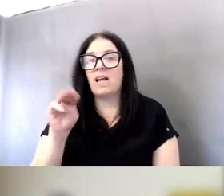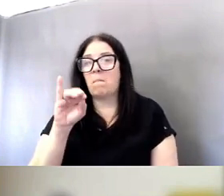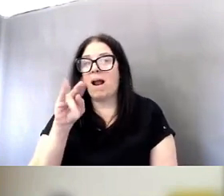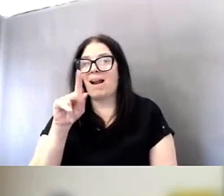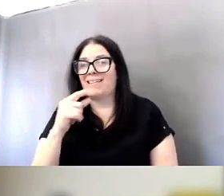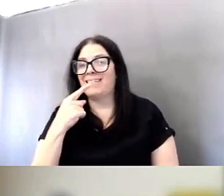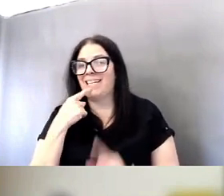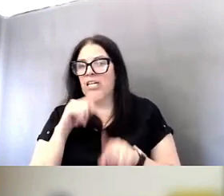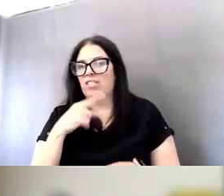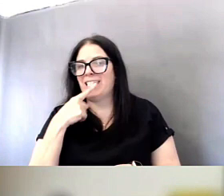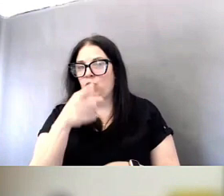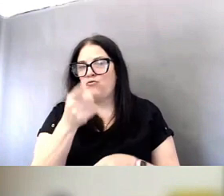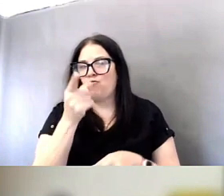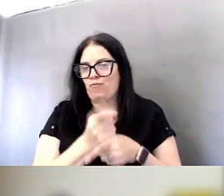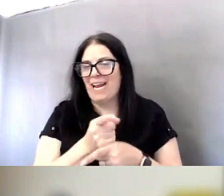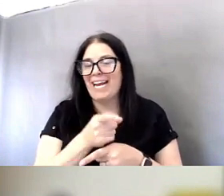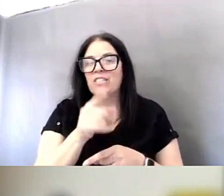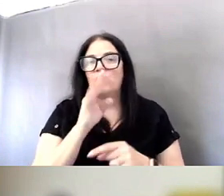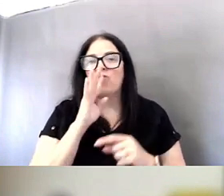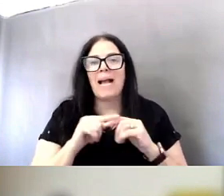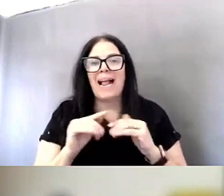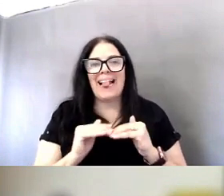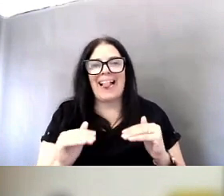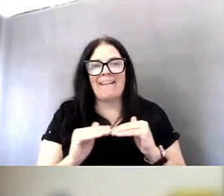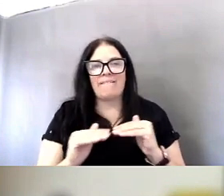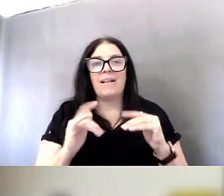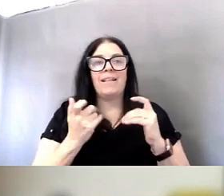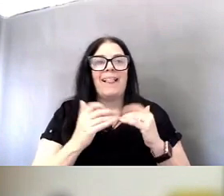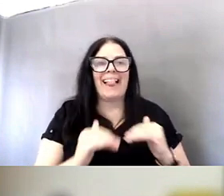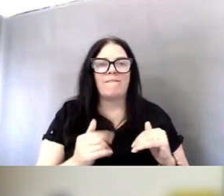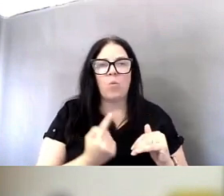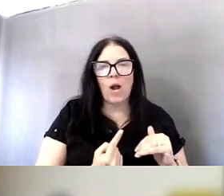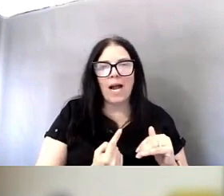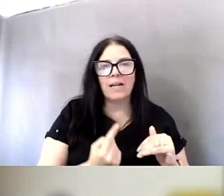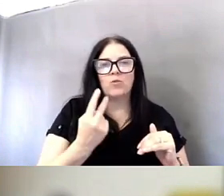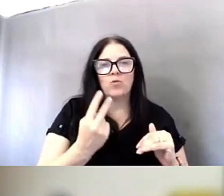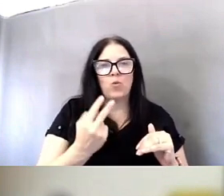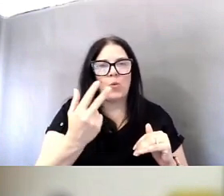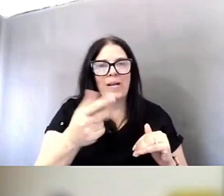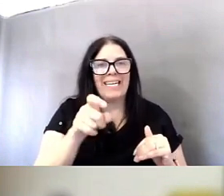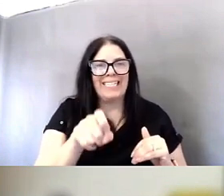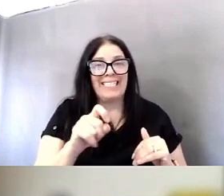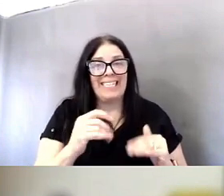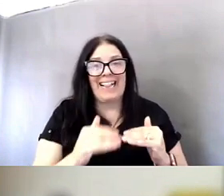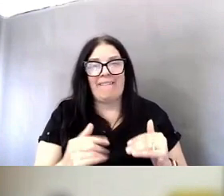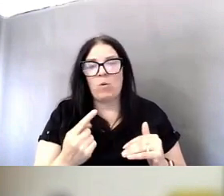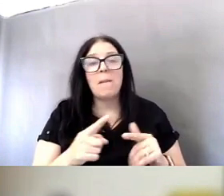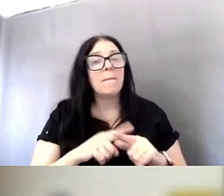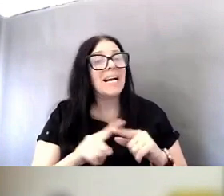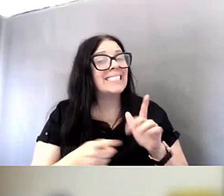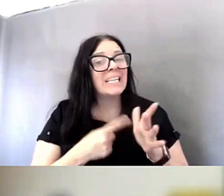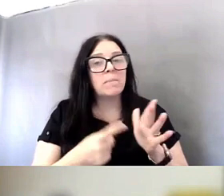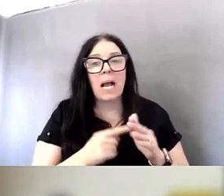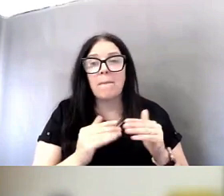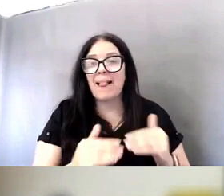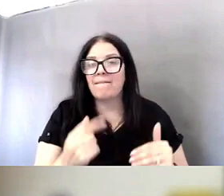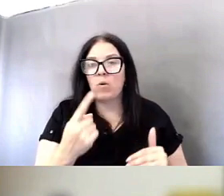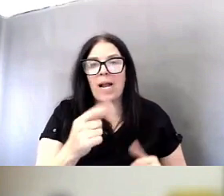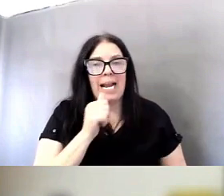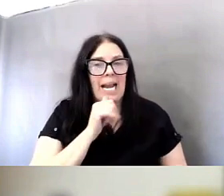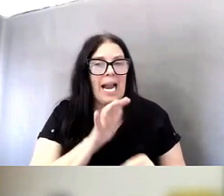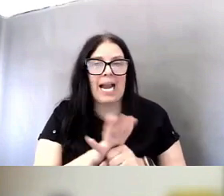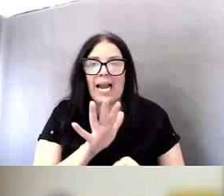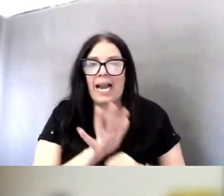I think Christine and Guylaine talked about the levels, you know, the level 1, 2, and 3. And even that sometimes doesn't fit that requirement that you